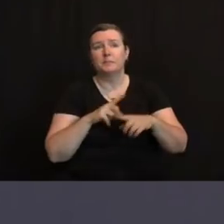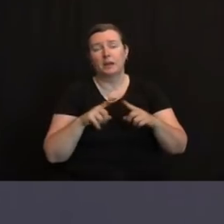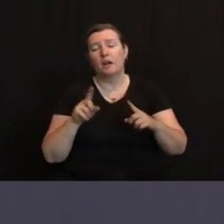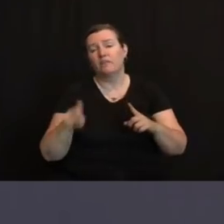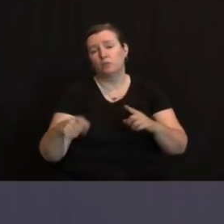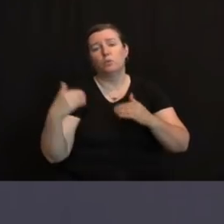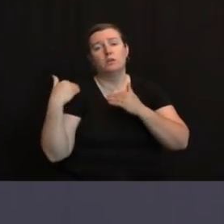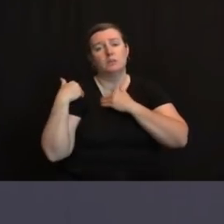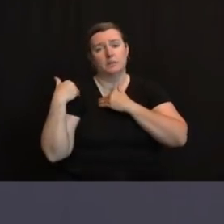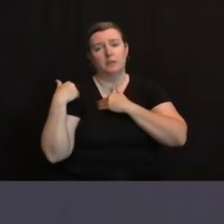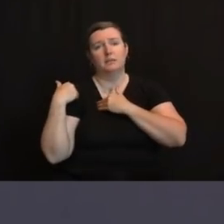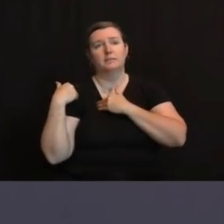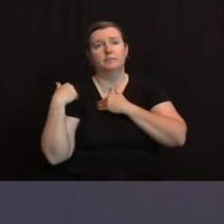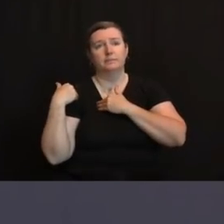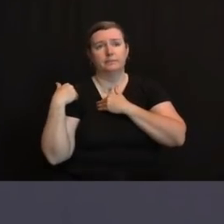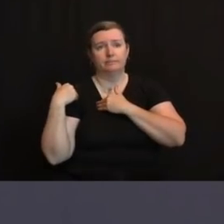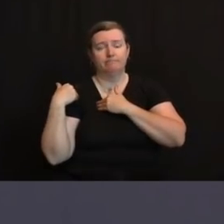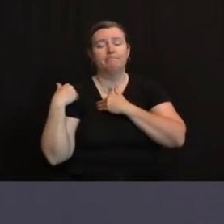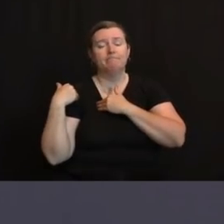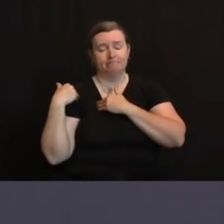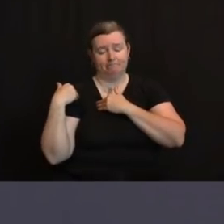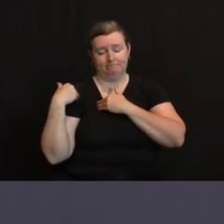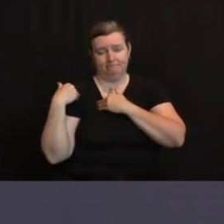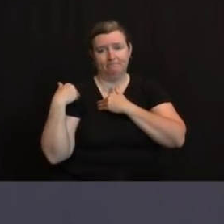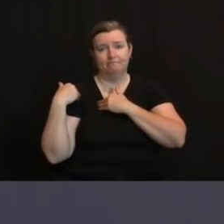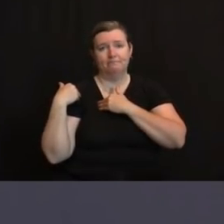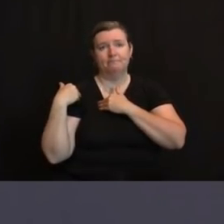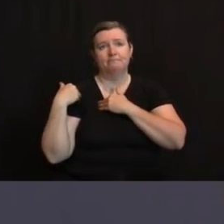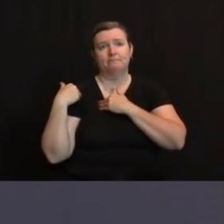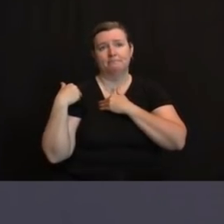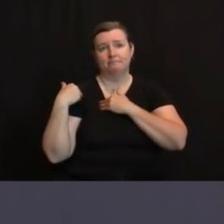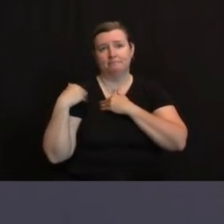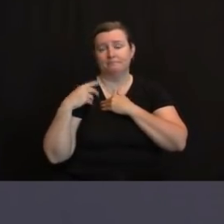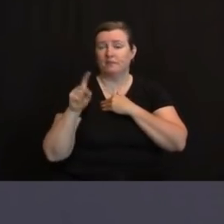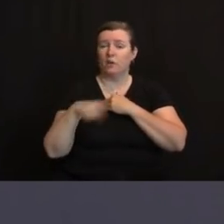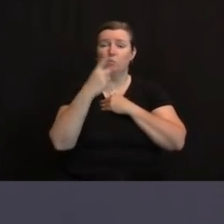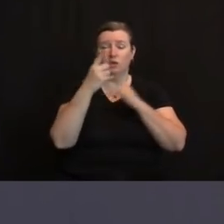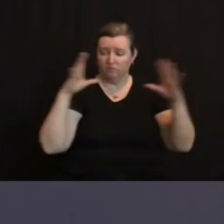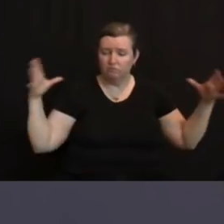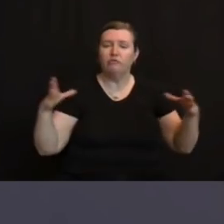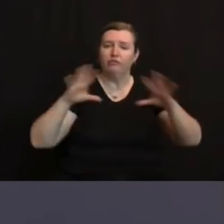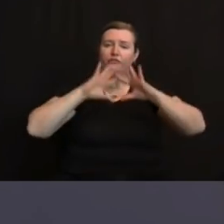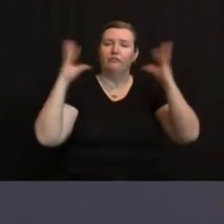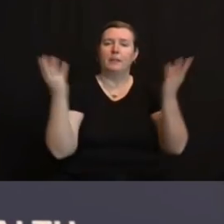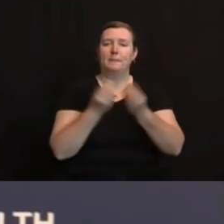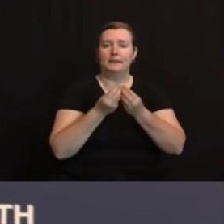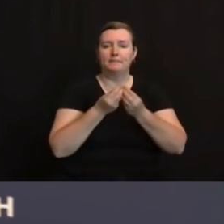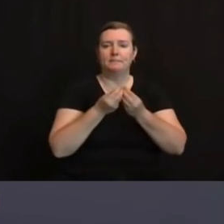together, and in New Jersey, stronger as one family than ever before. God bless and thank you.